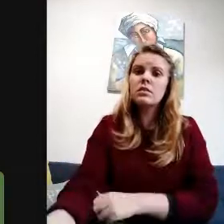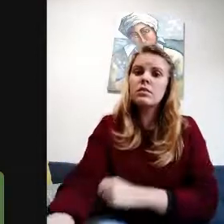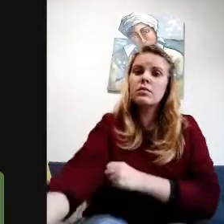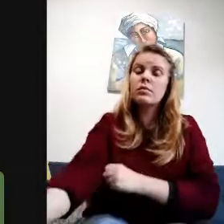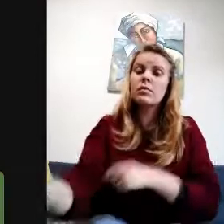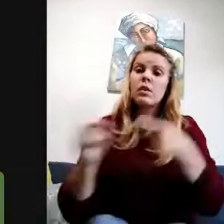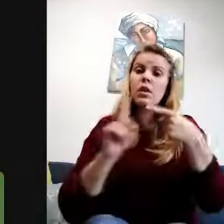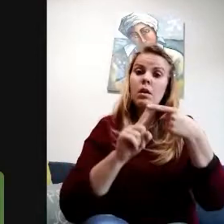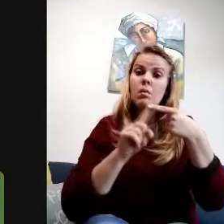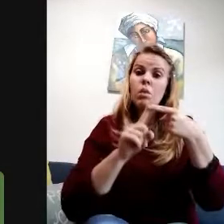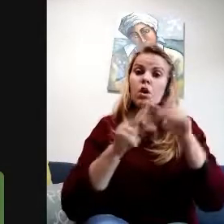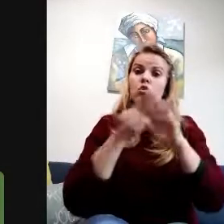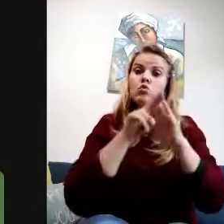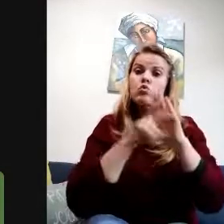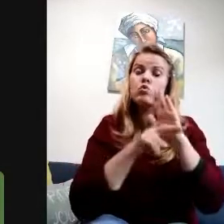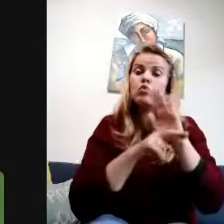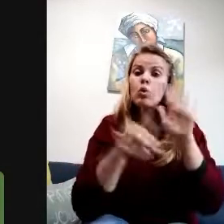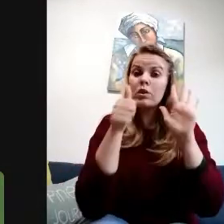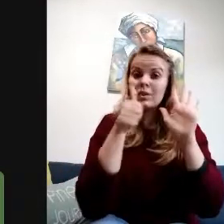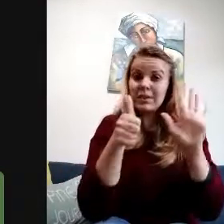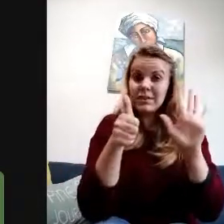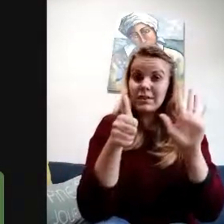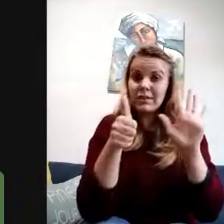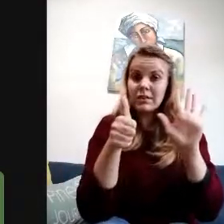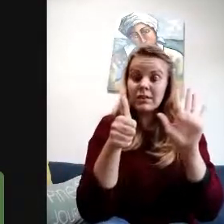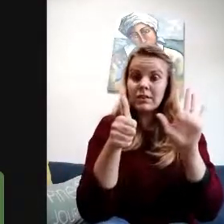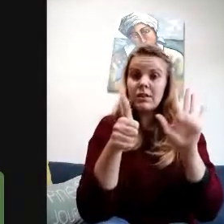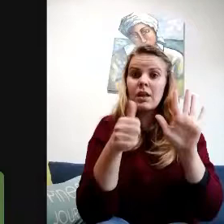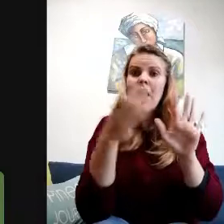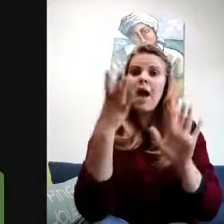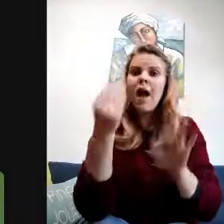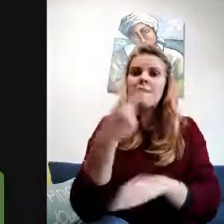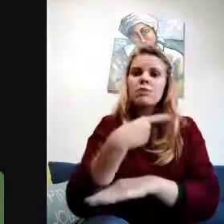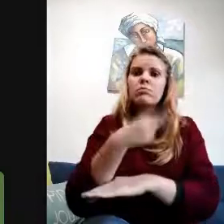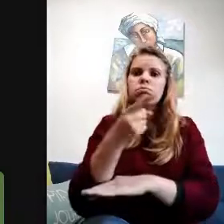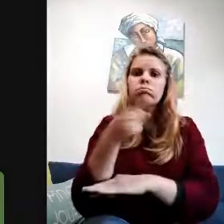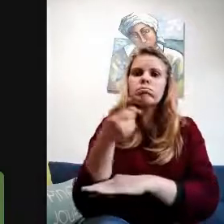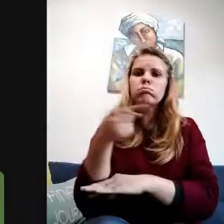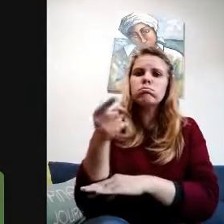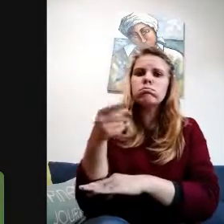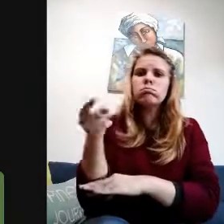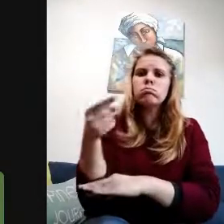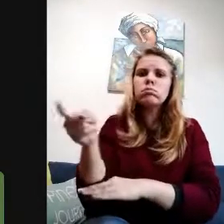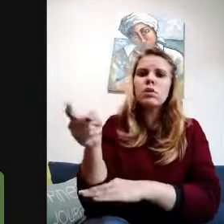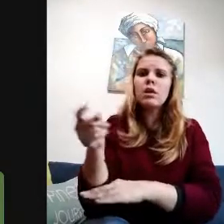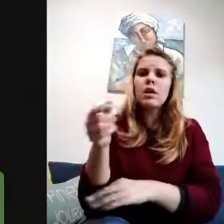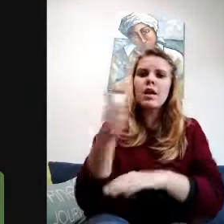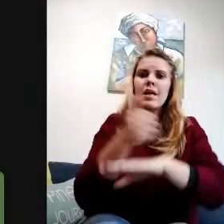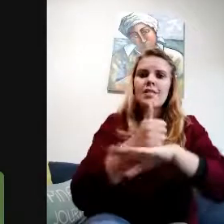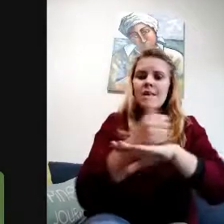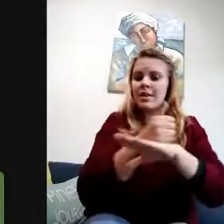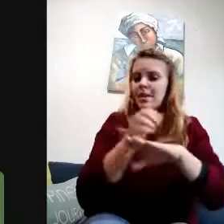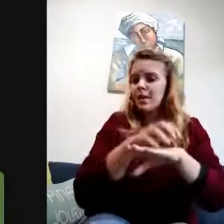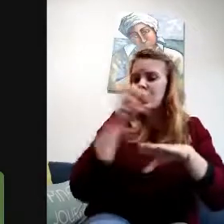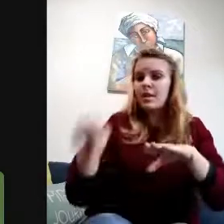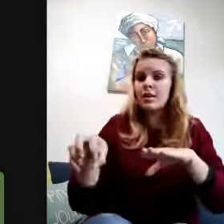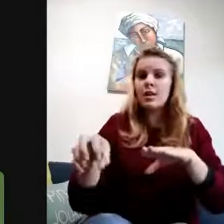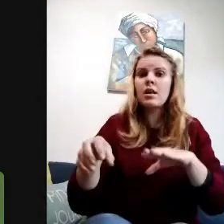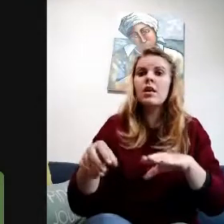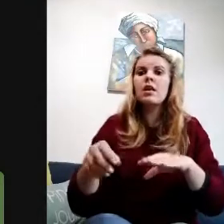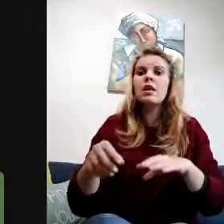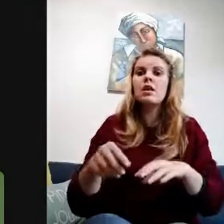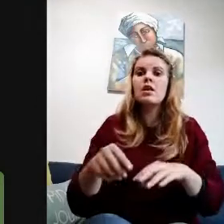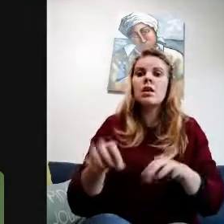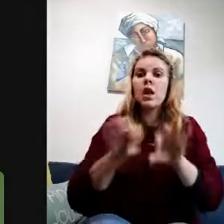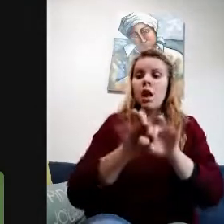rule 6, if they have the sprayers next to a green, and the sprayer is within 2 club lengths of the green, and the ball is within 2